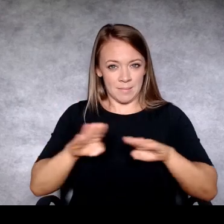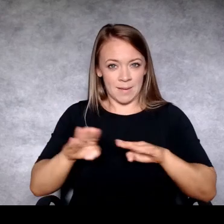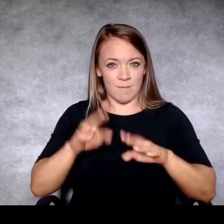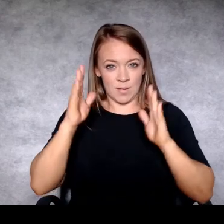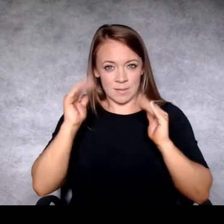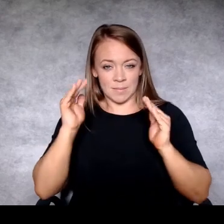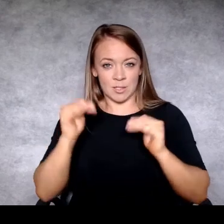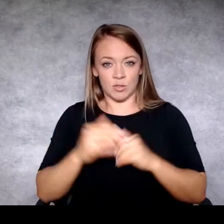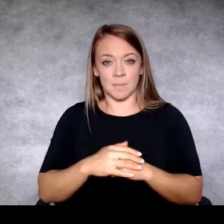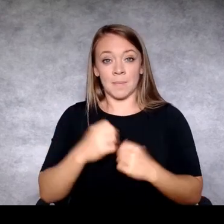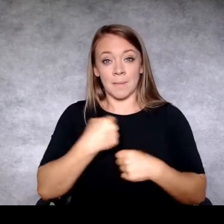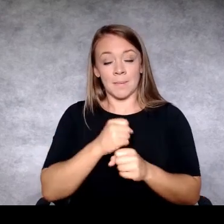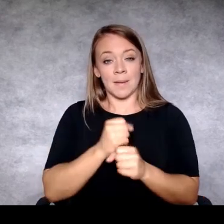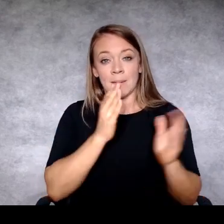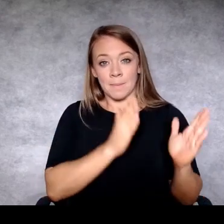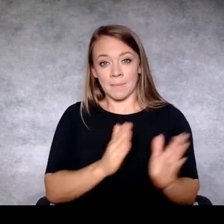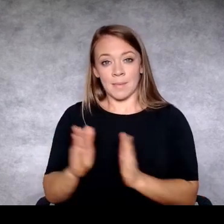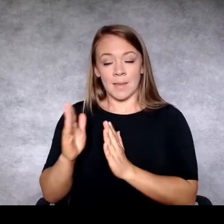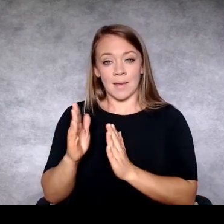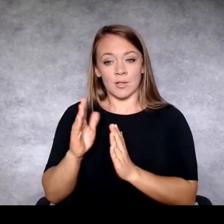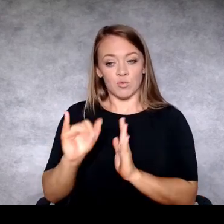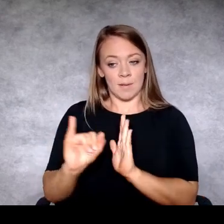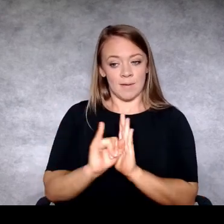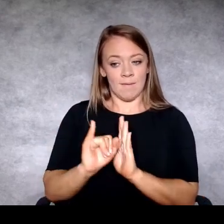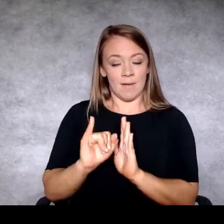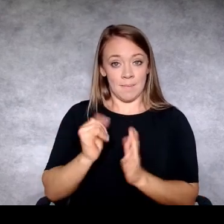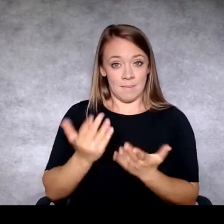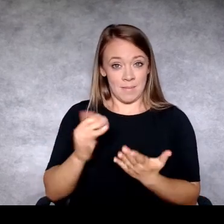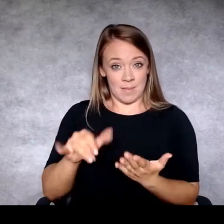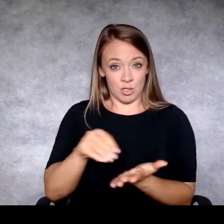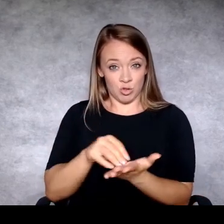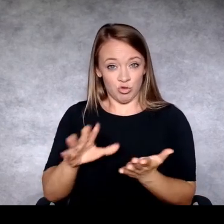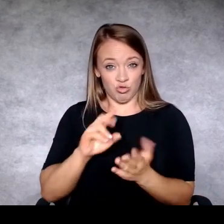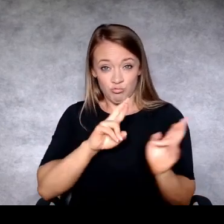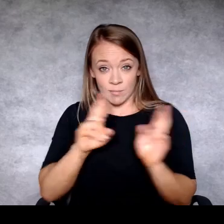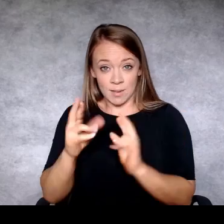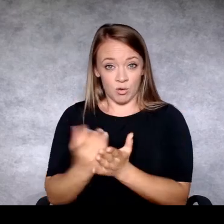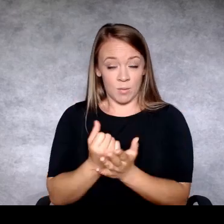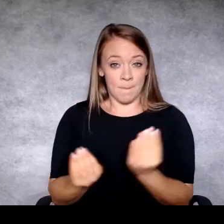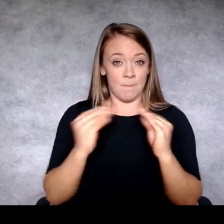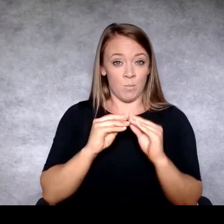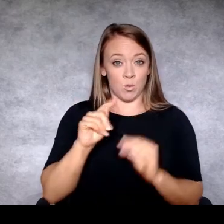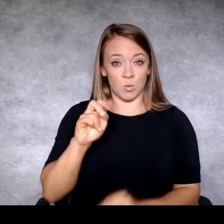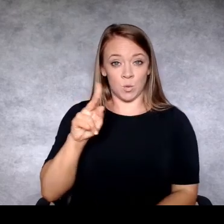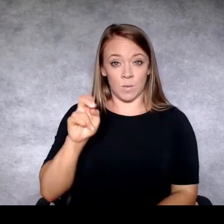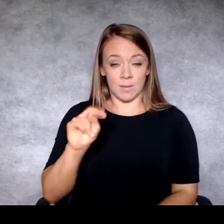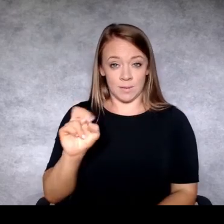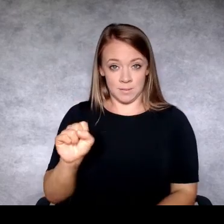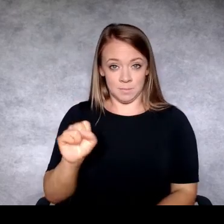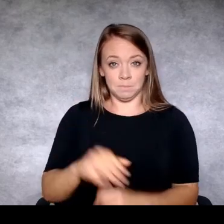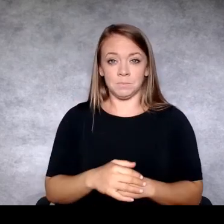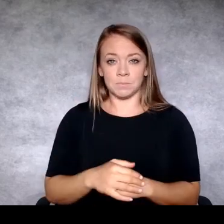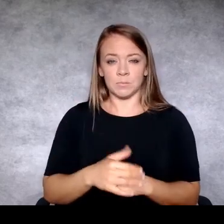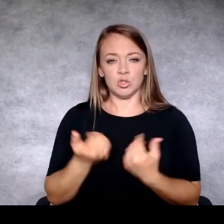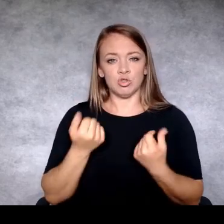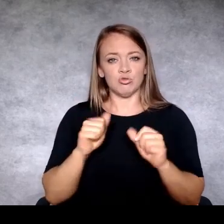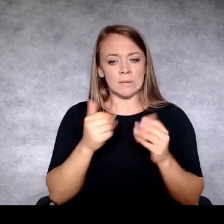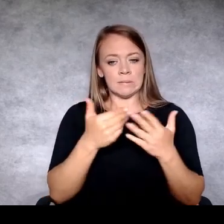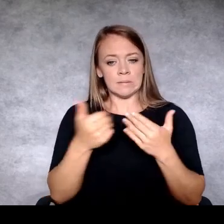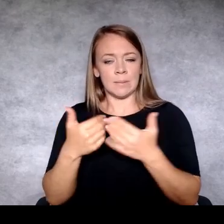may show to identify that a student is ready to earn more tokens. Spread out reinforcement